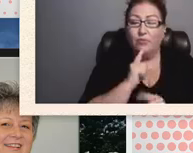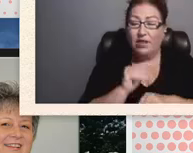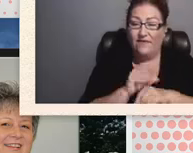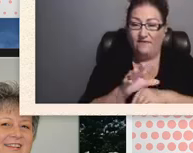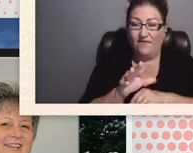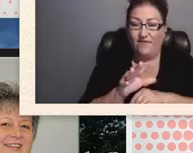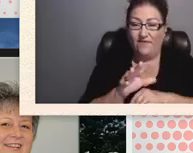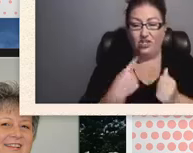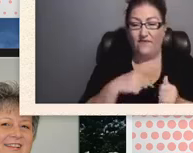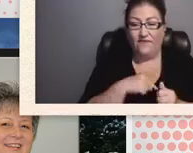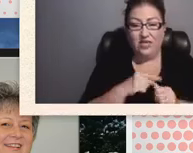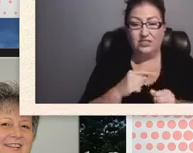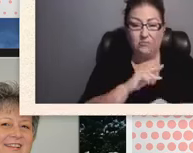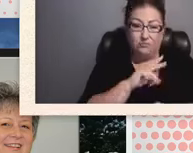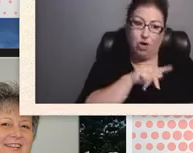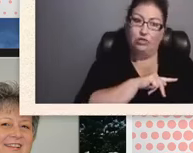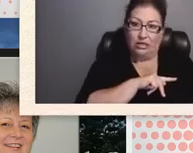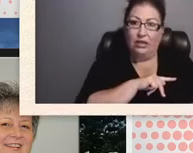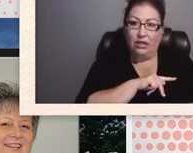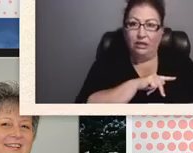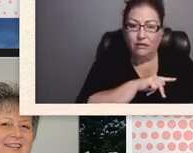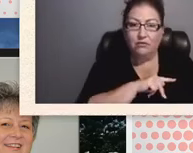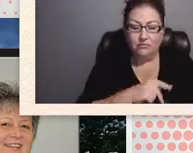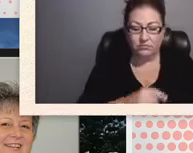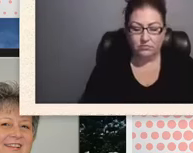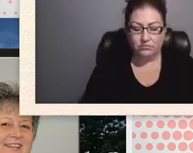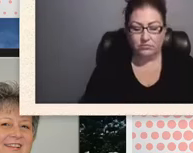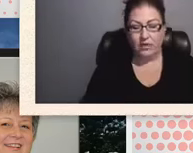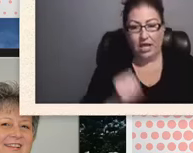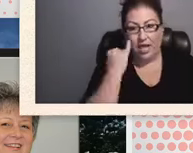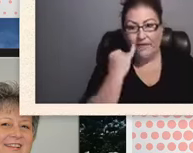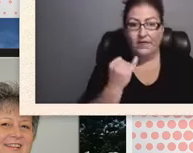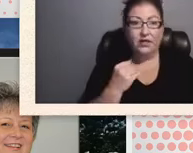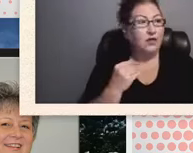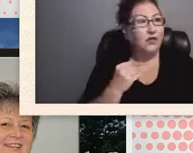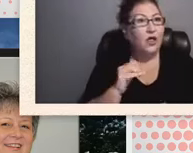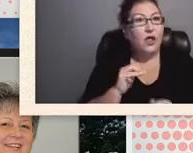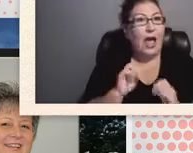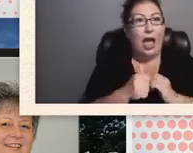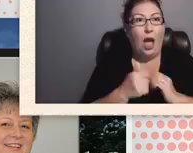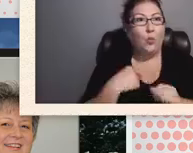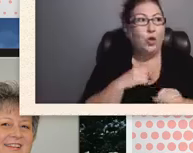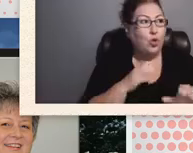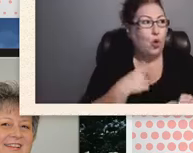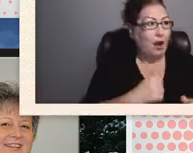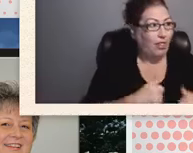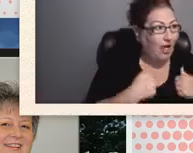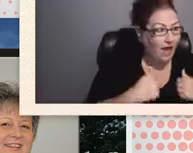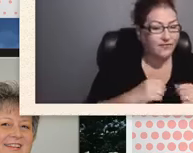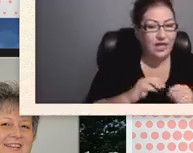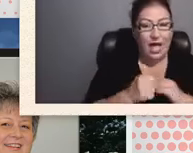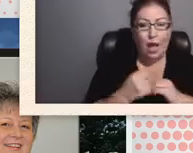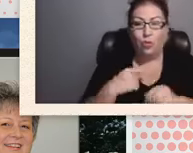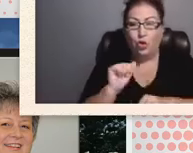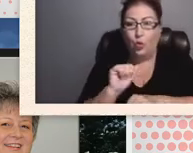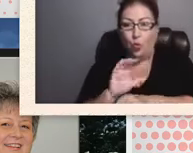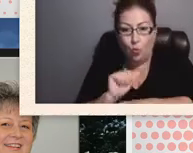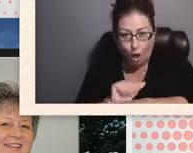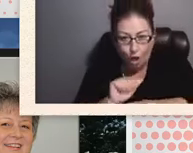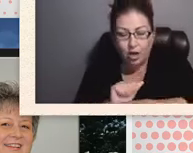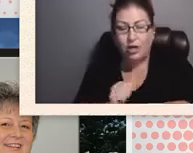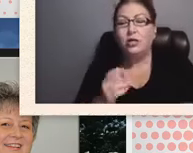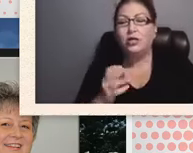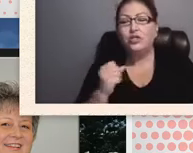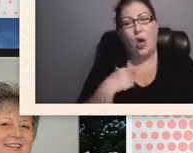personal basis, the way we live our lives, the way that we conduct our work activities. And I just wanted to assure you